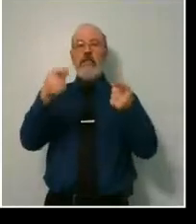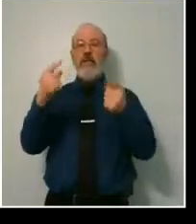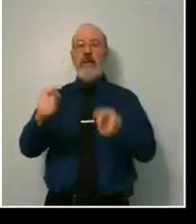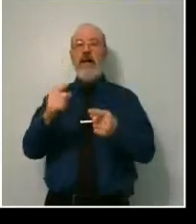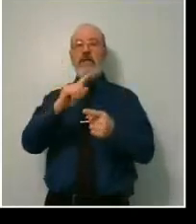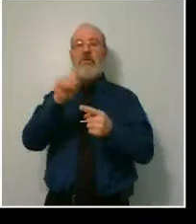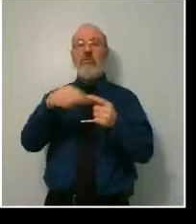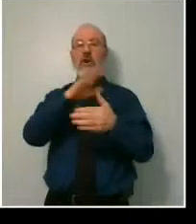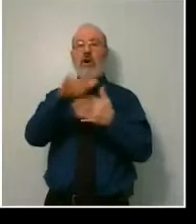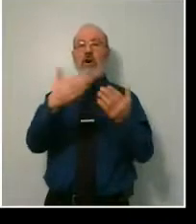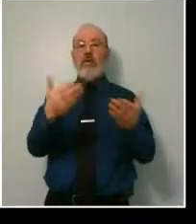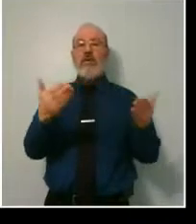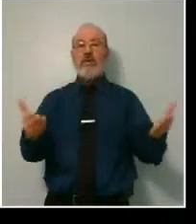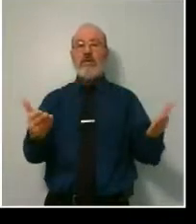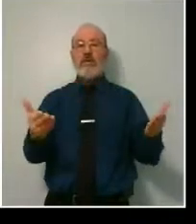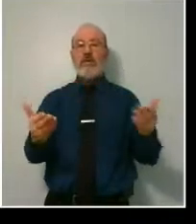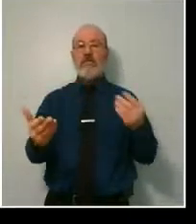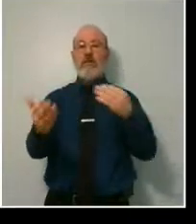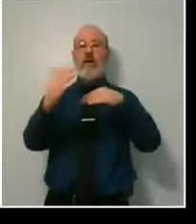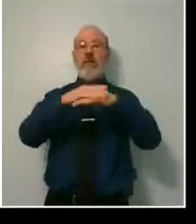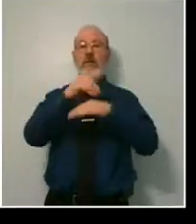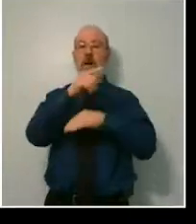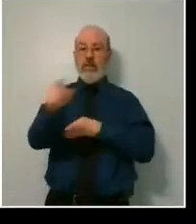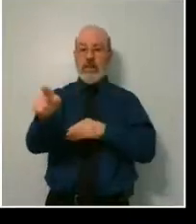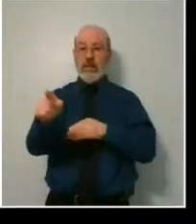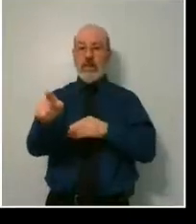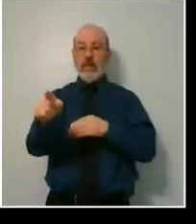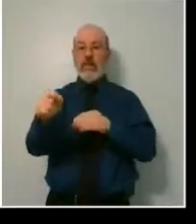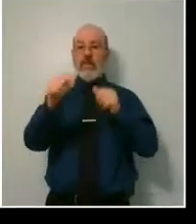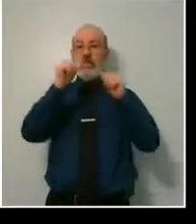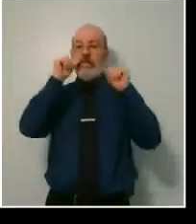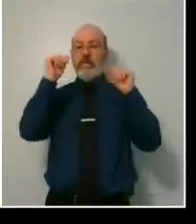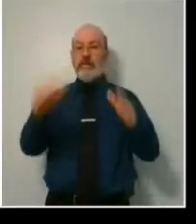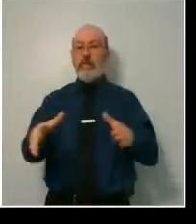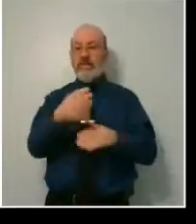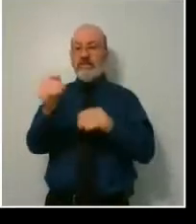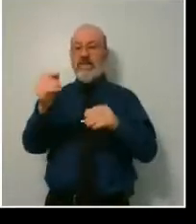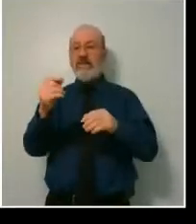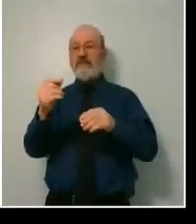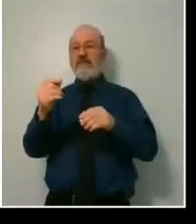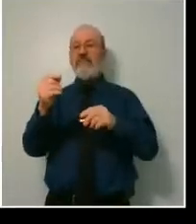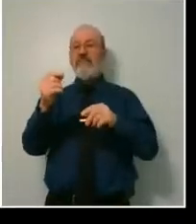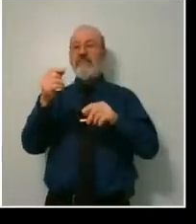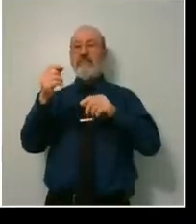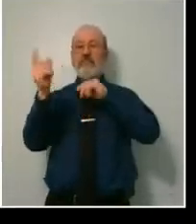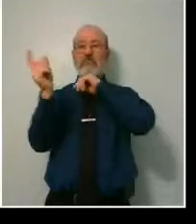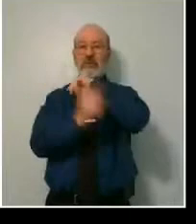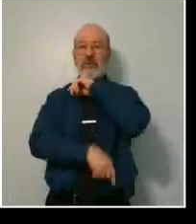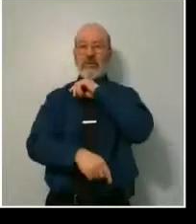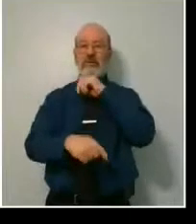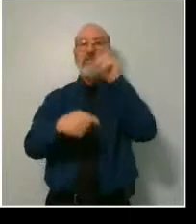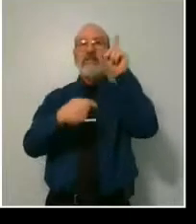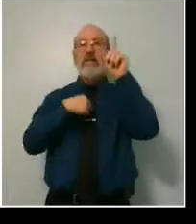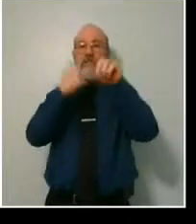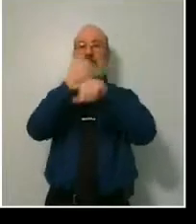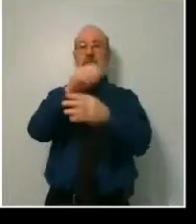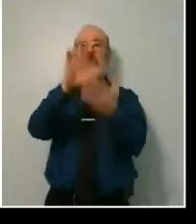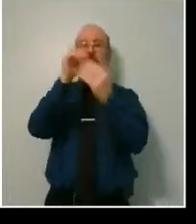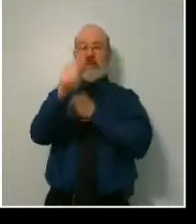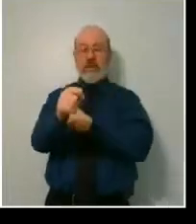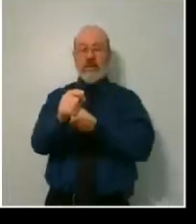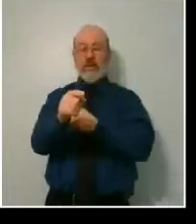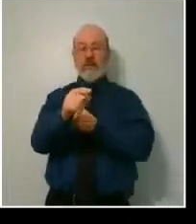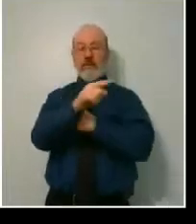these things are come upon thee, the blessing and the curse, which I have set before thee, and thou